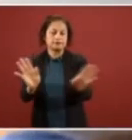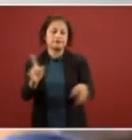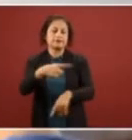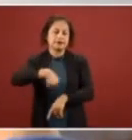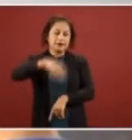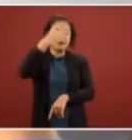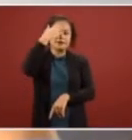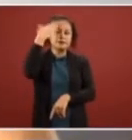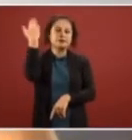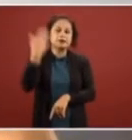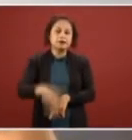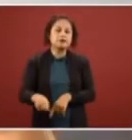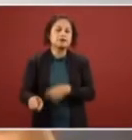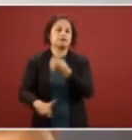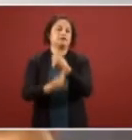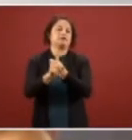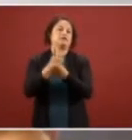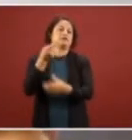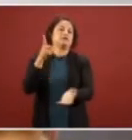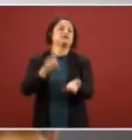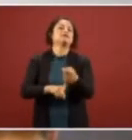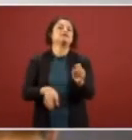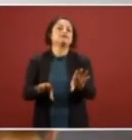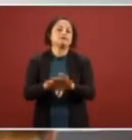that was.